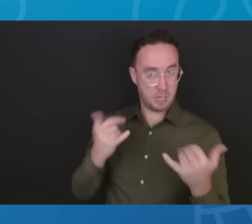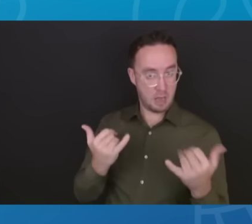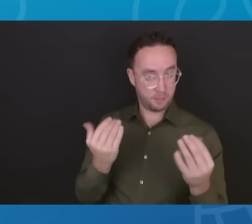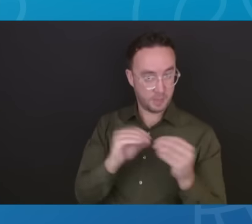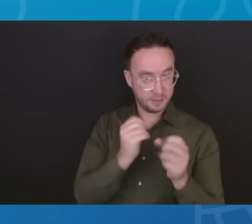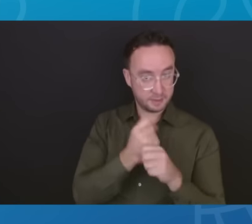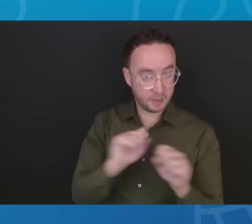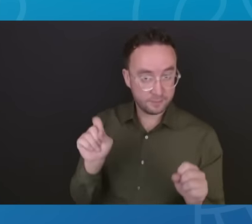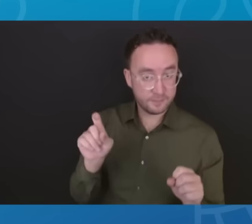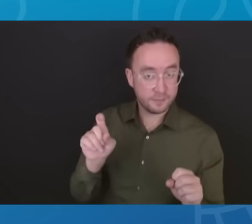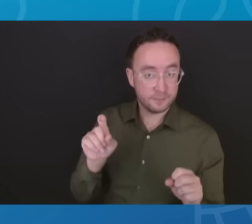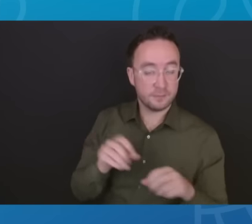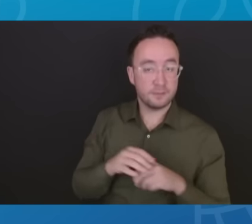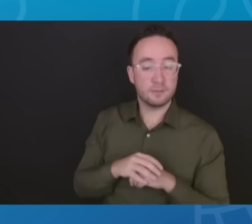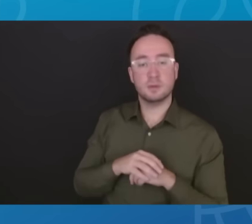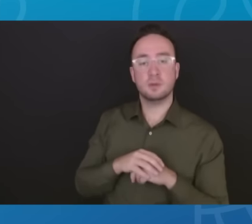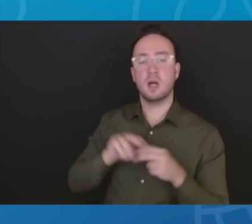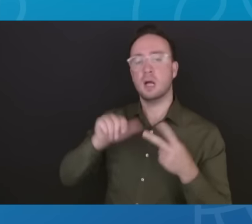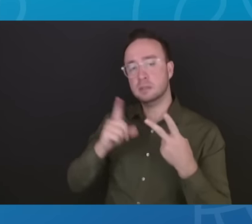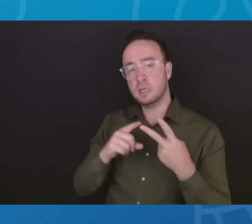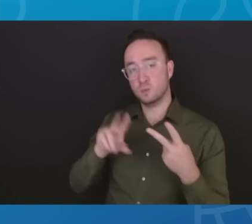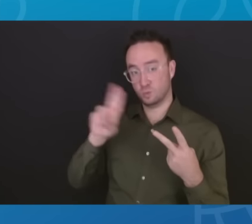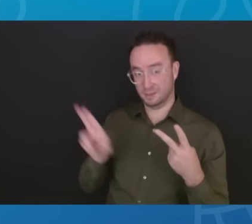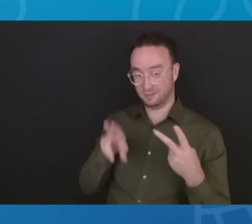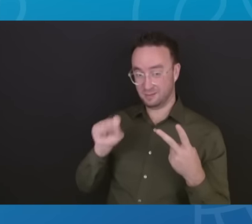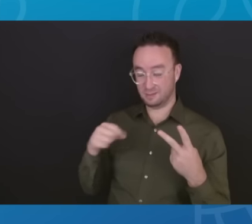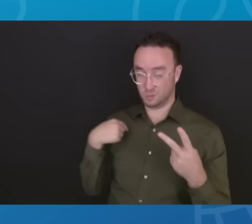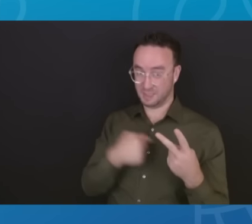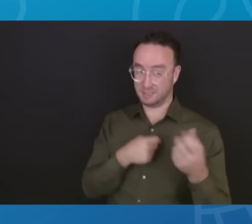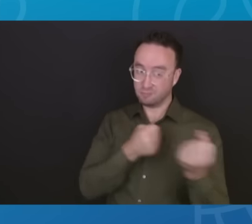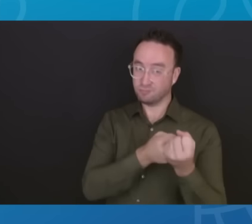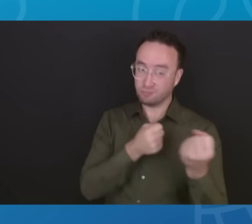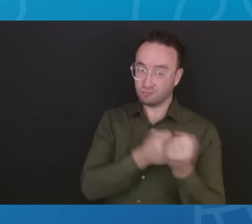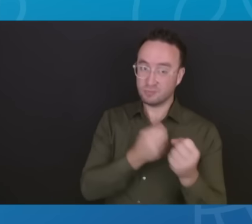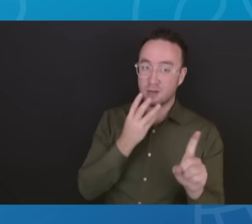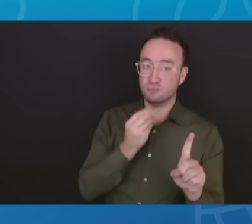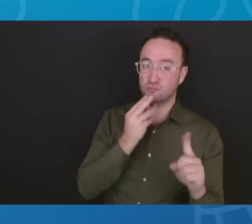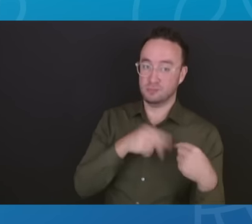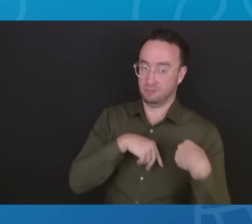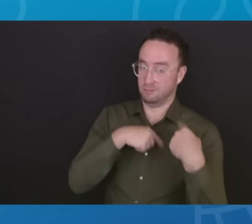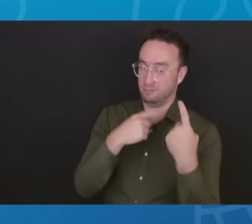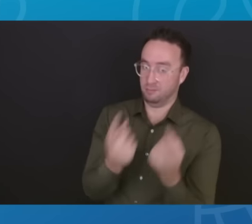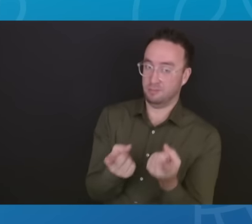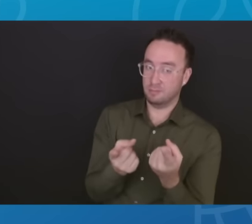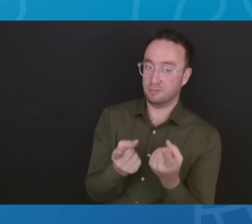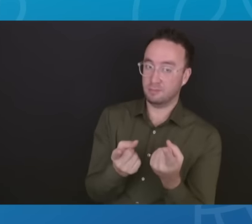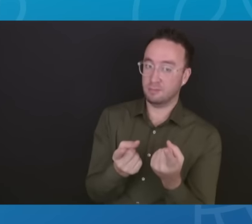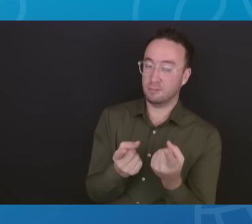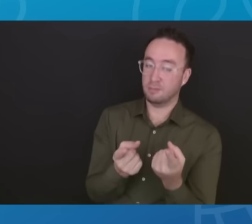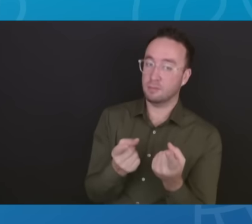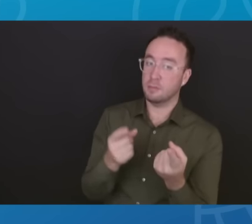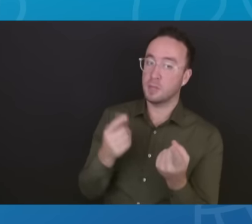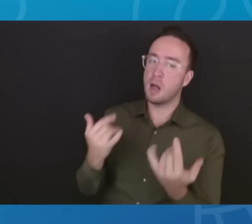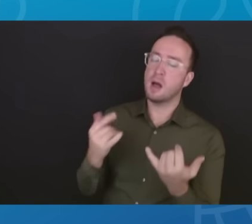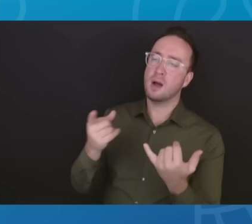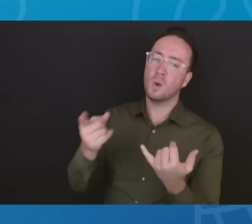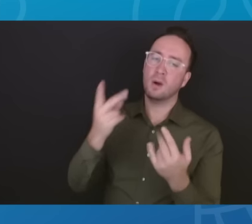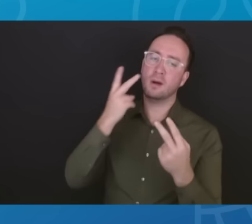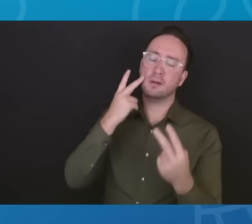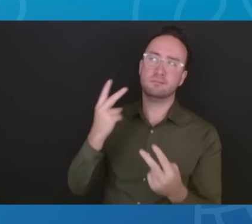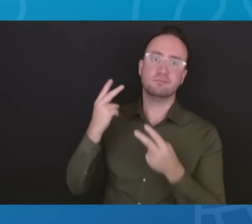Israel throughout this, I'm just wondering if there is any reflection within the administration going back to the